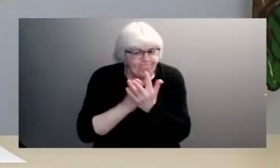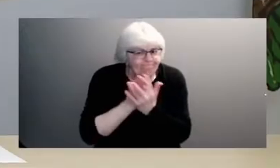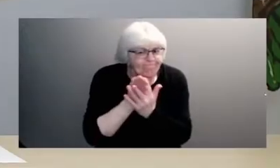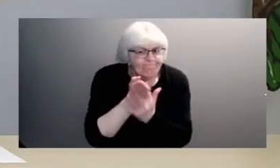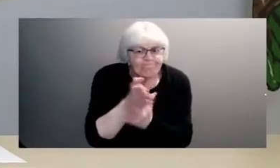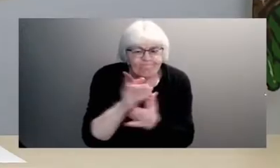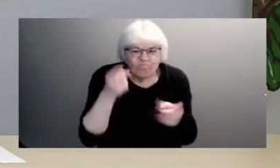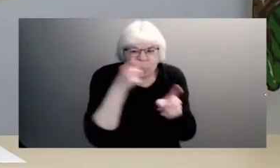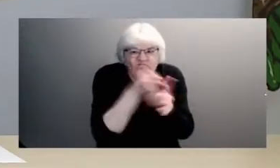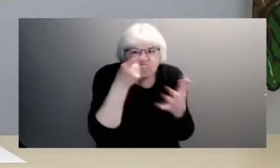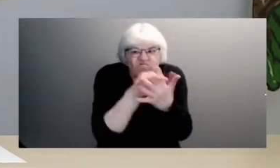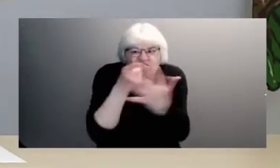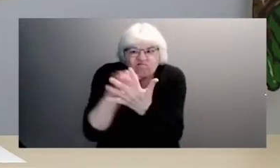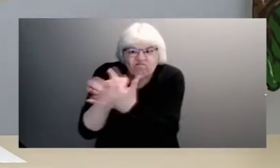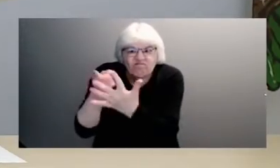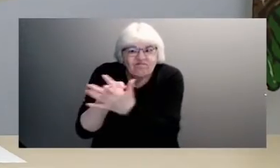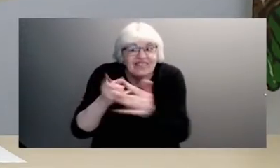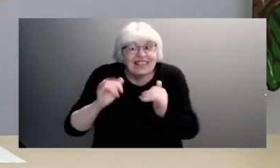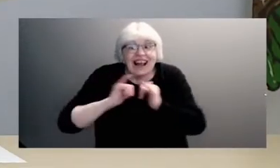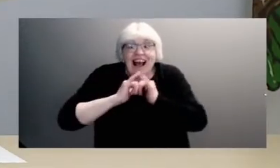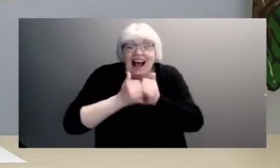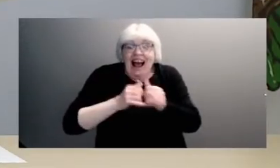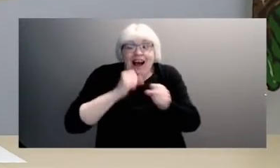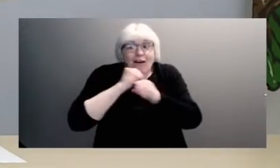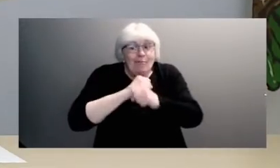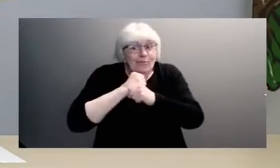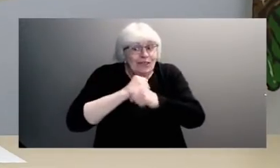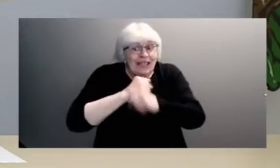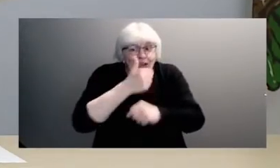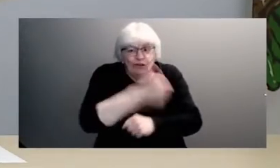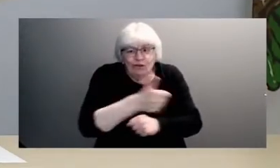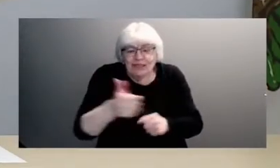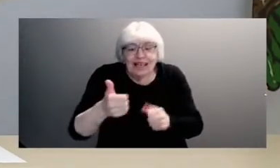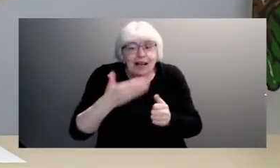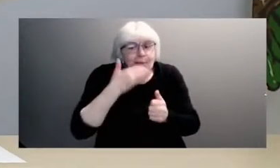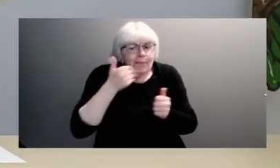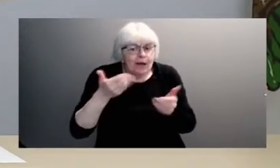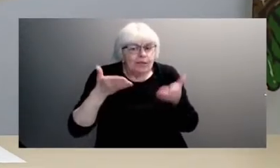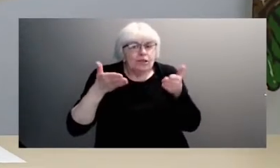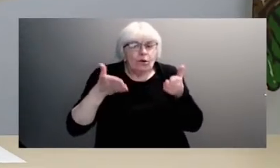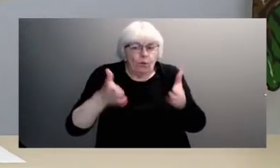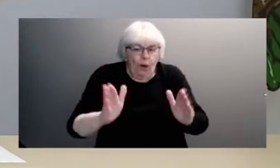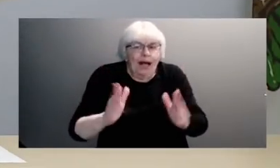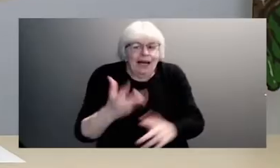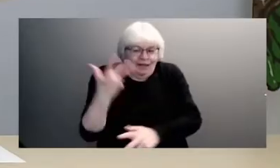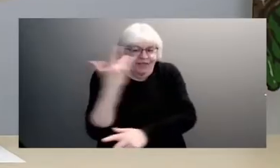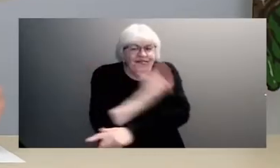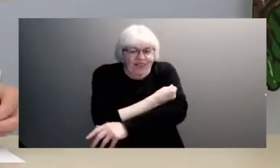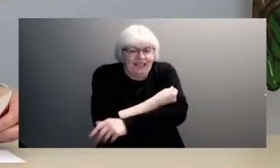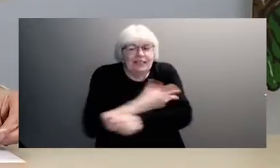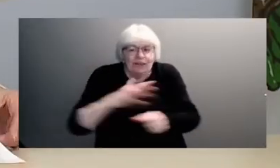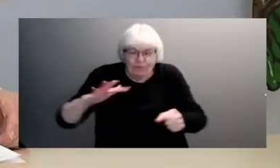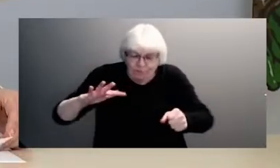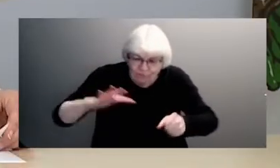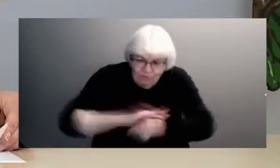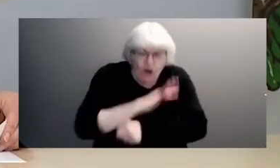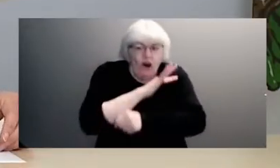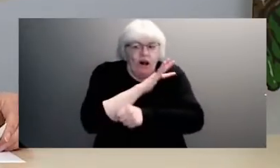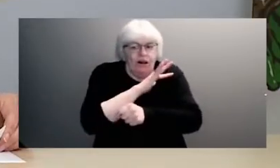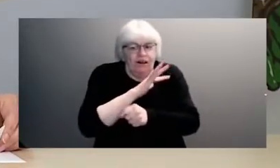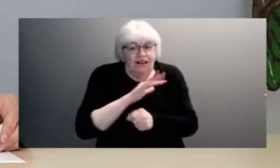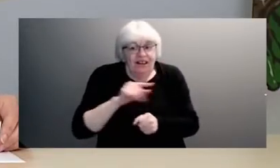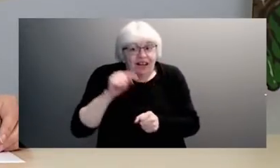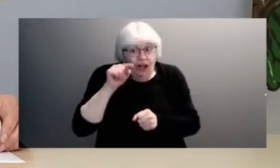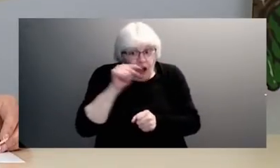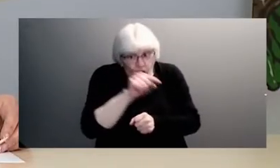is to be fully vaccinated. And if you are eligible to be immunized or eligible for a booster, please book an